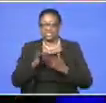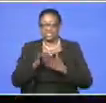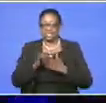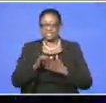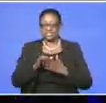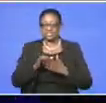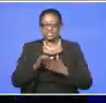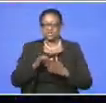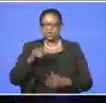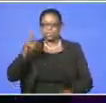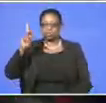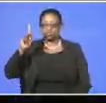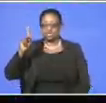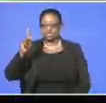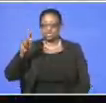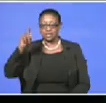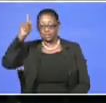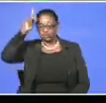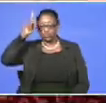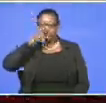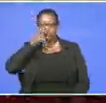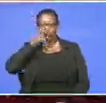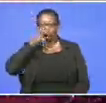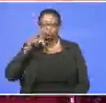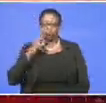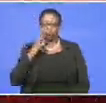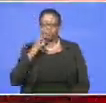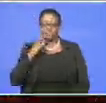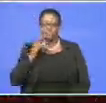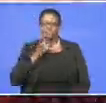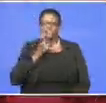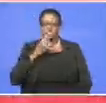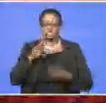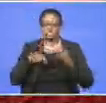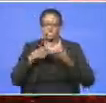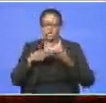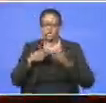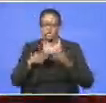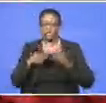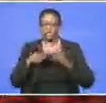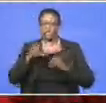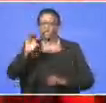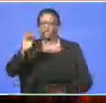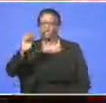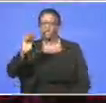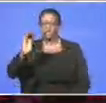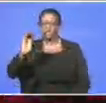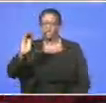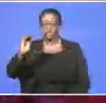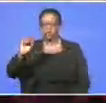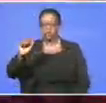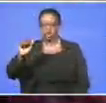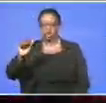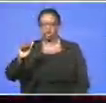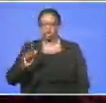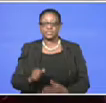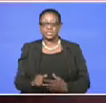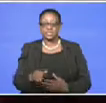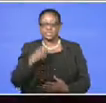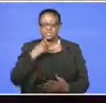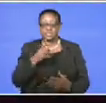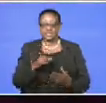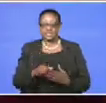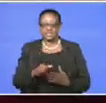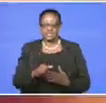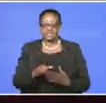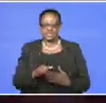Garland and Patrice Roberts spoke to our news team about how the music genre of soca has grown internationally. I mean, it's playing